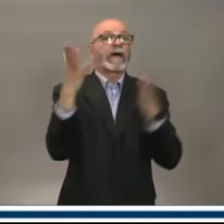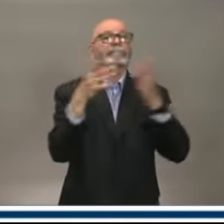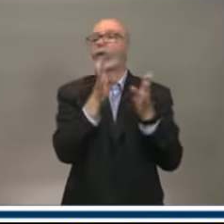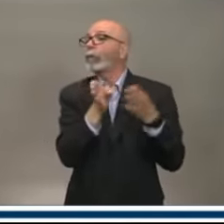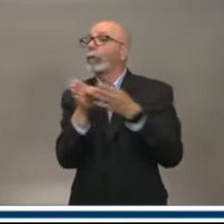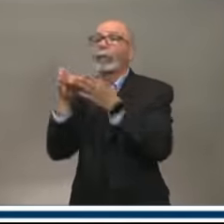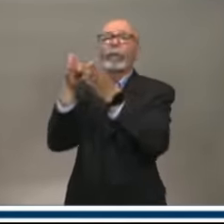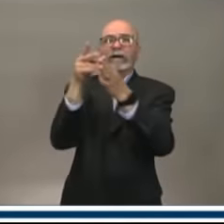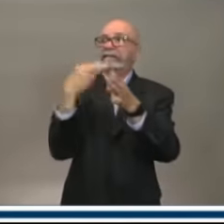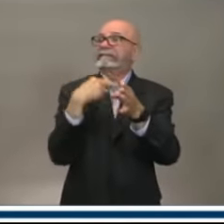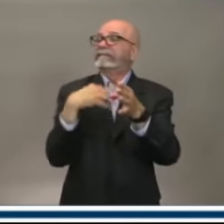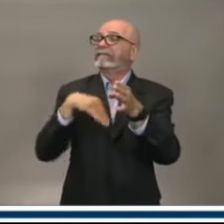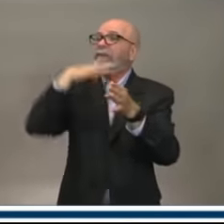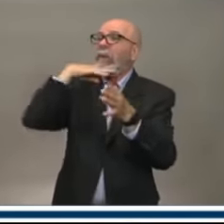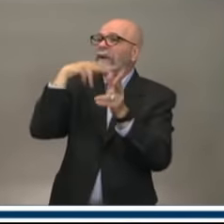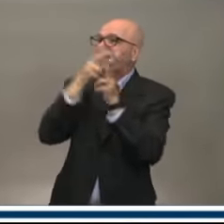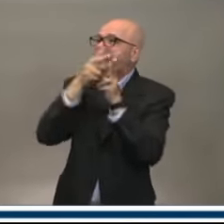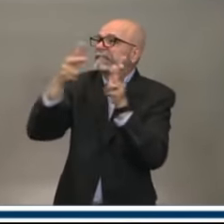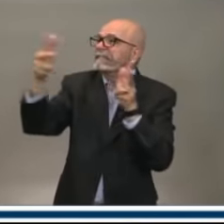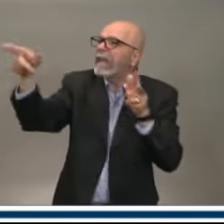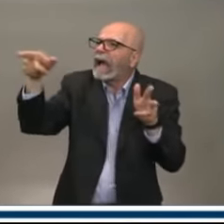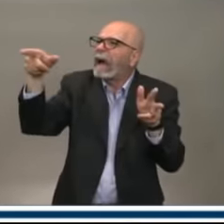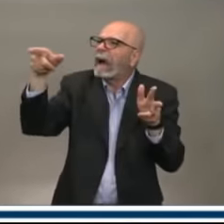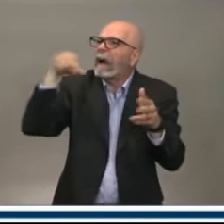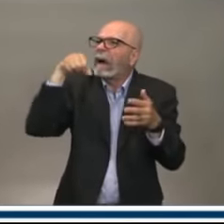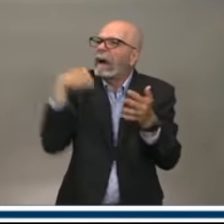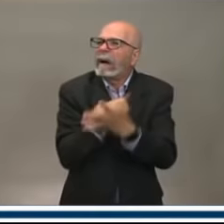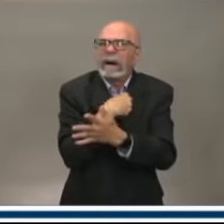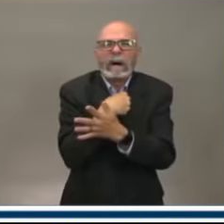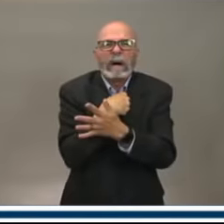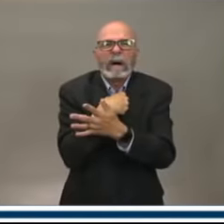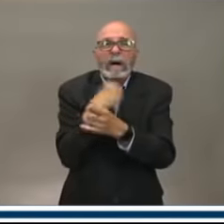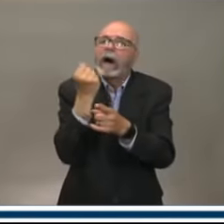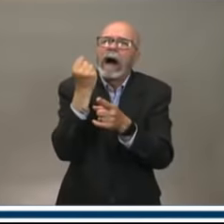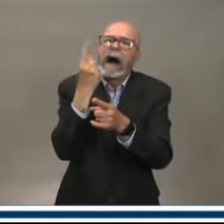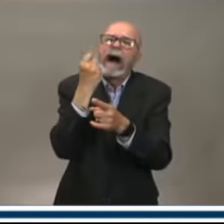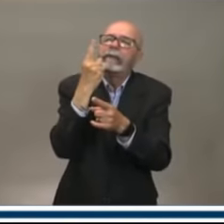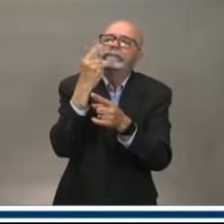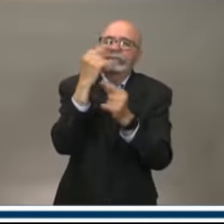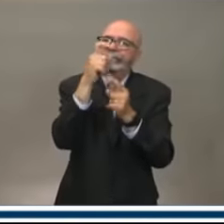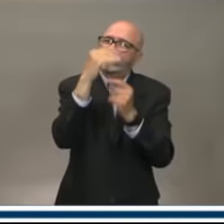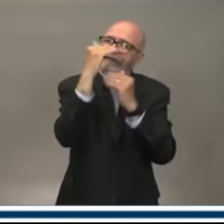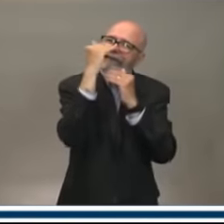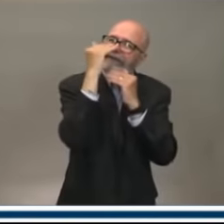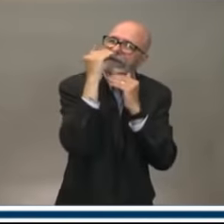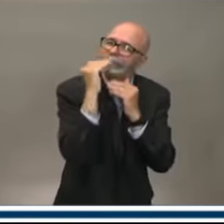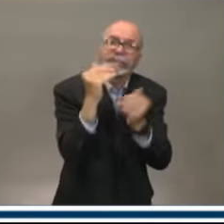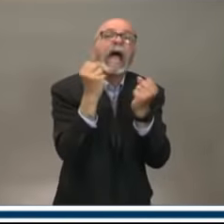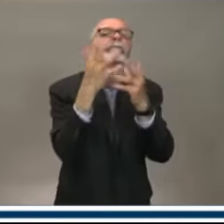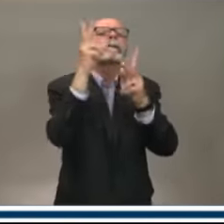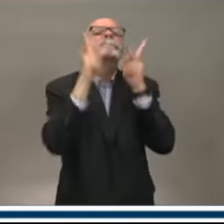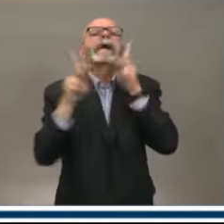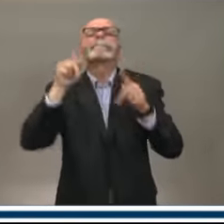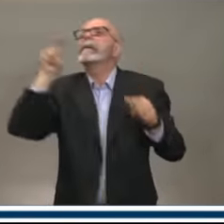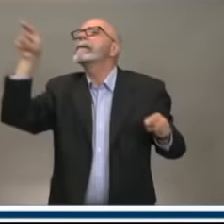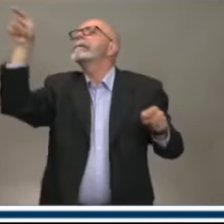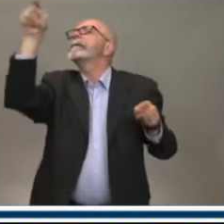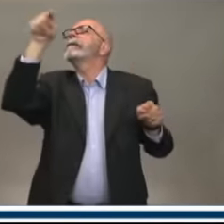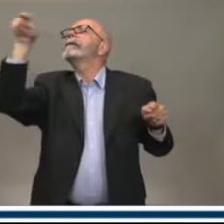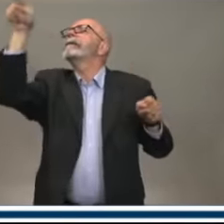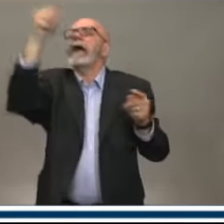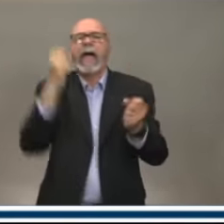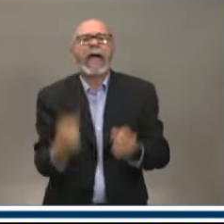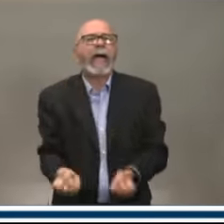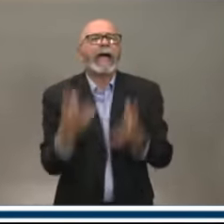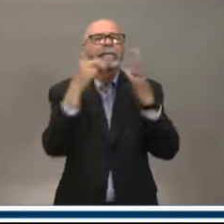lot, please understand that we need to limit the number of people at any one time and continue on and head somewhere